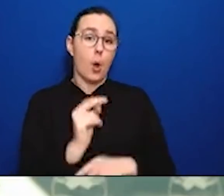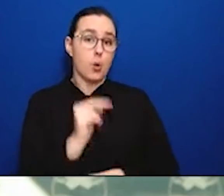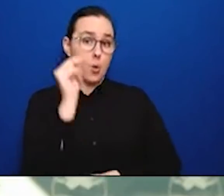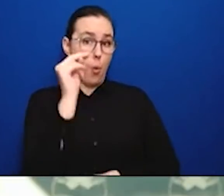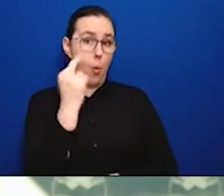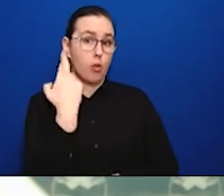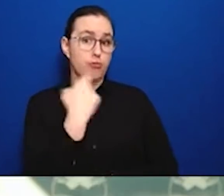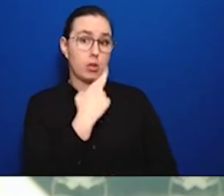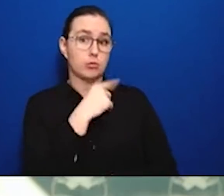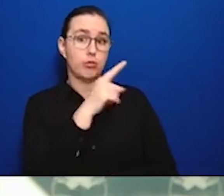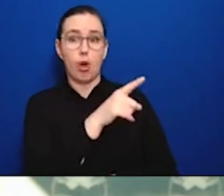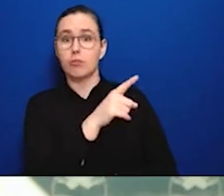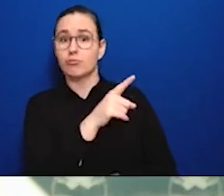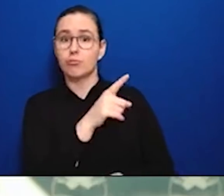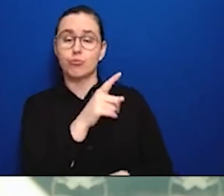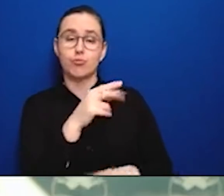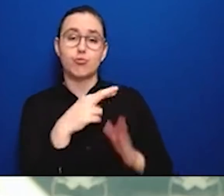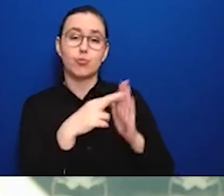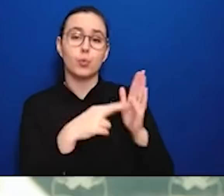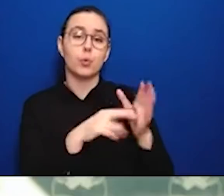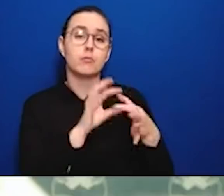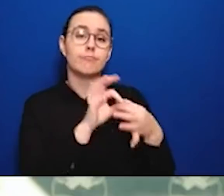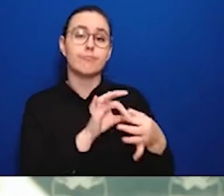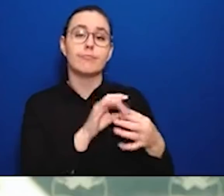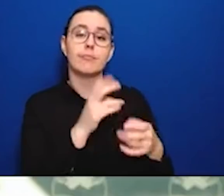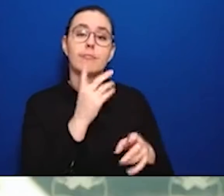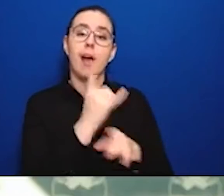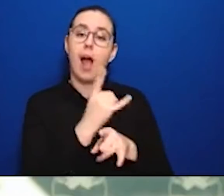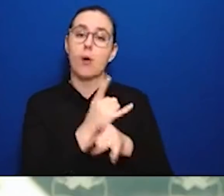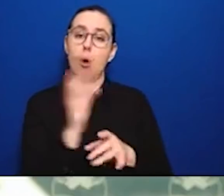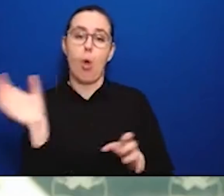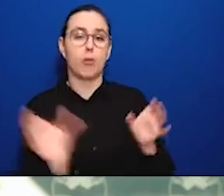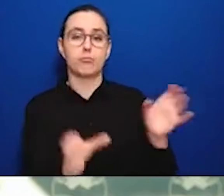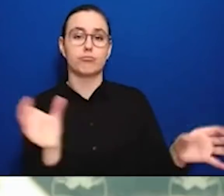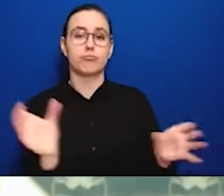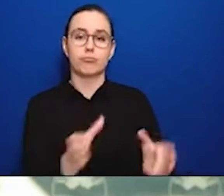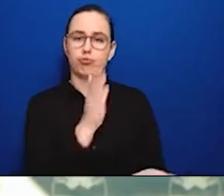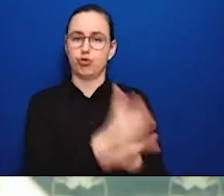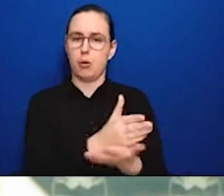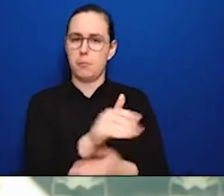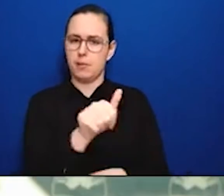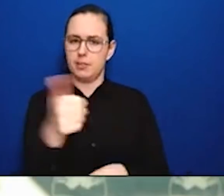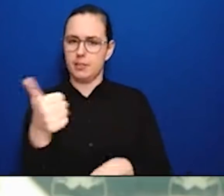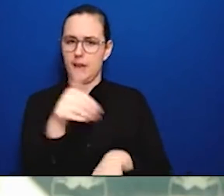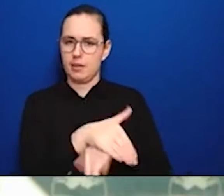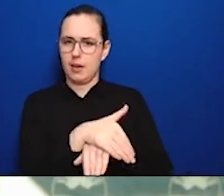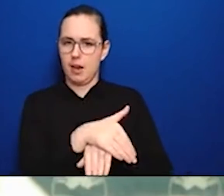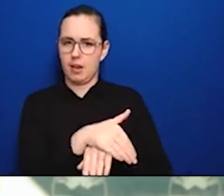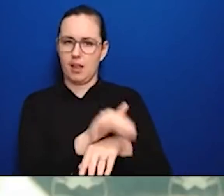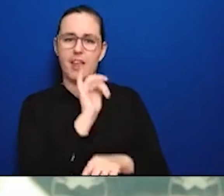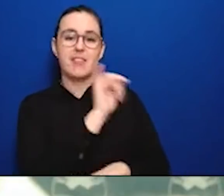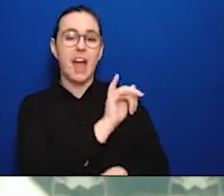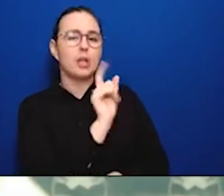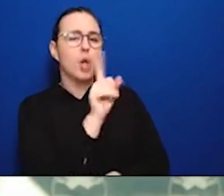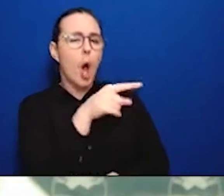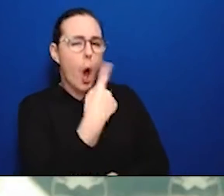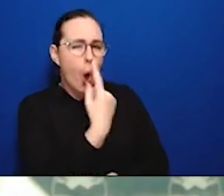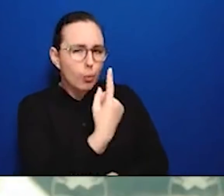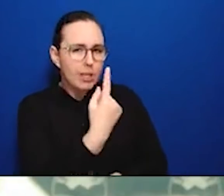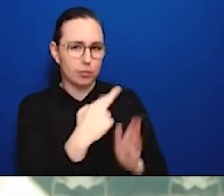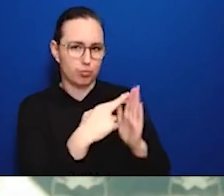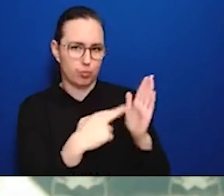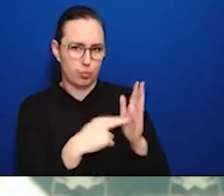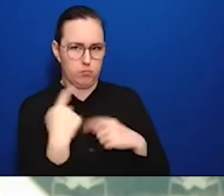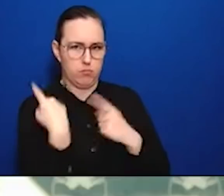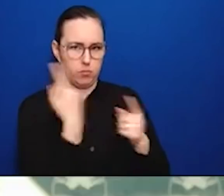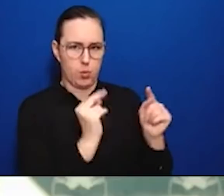they could serve alcohol up to 10 o'clock. So that was the only restriction in the interior, in the north. It was the same restriction that was in parts